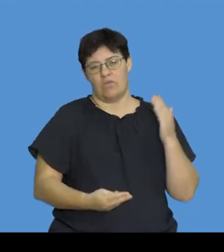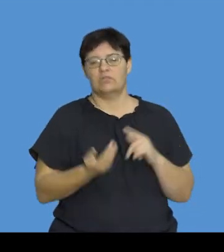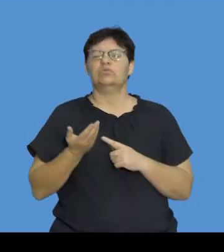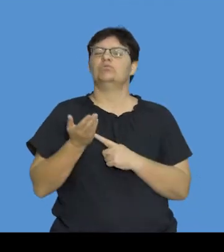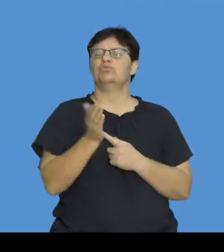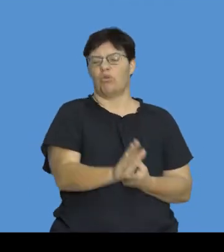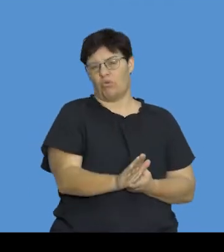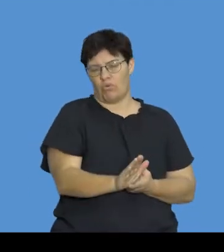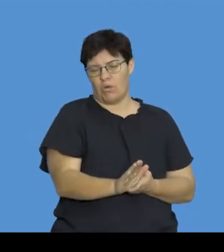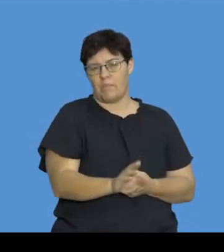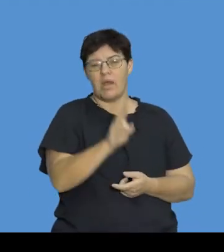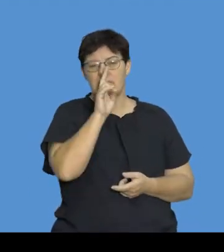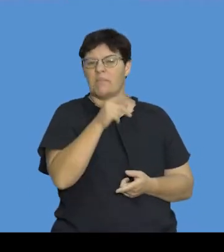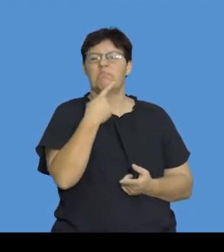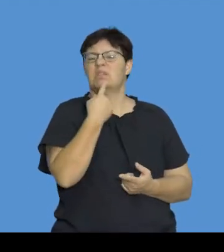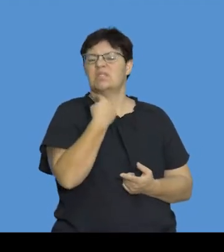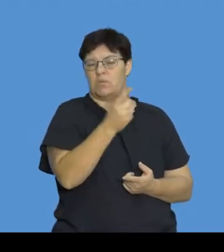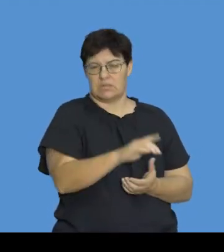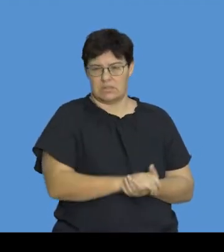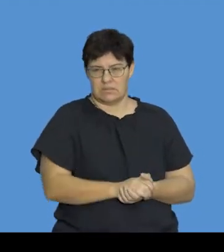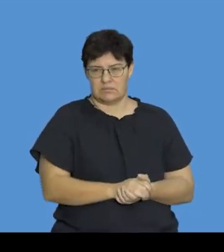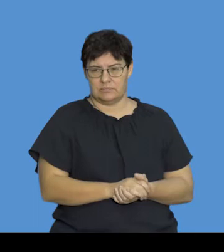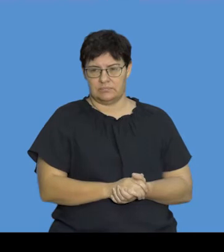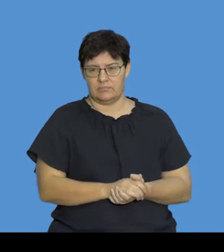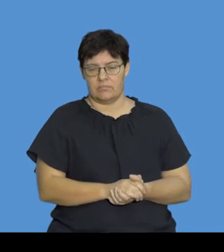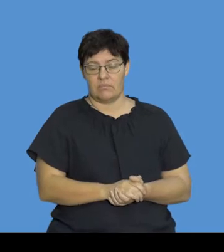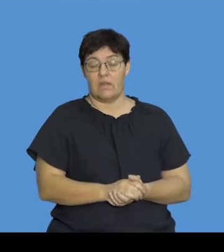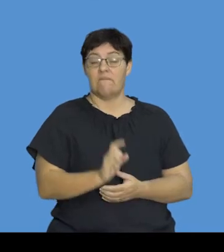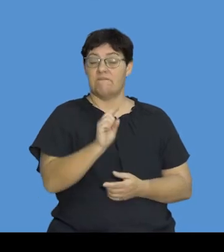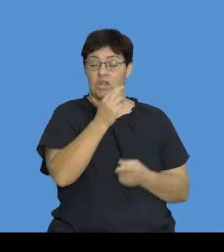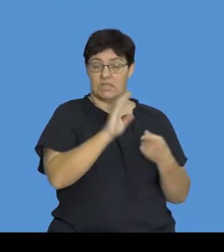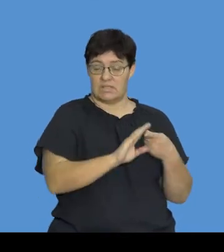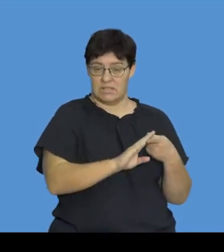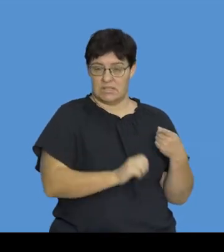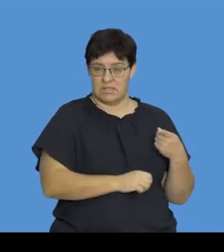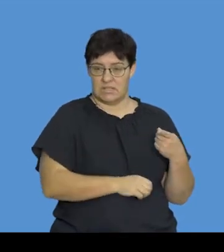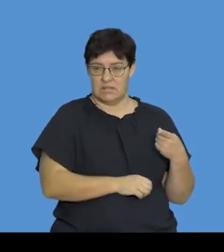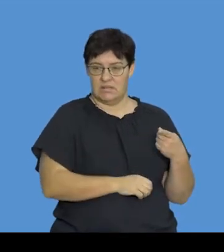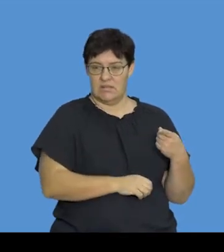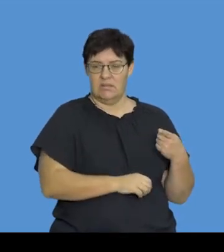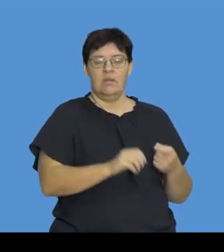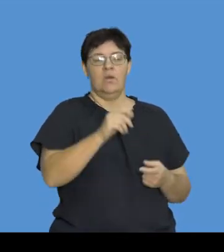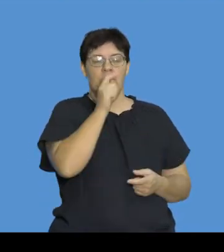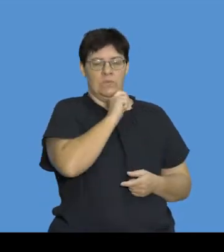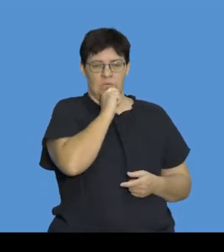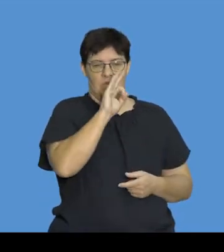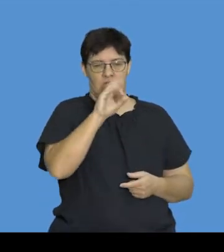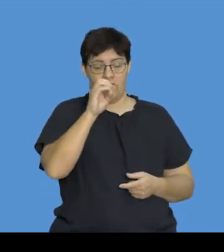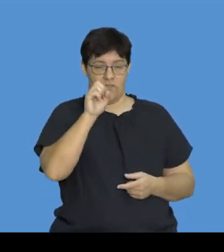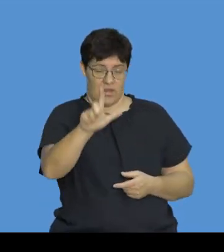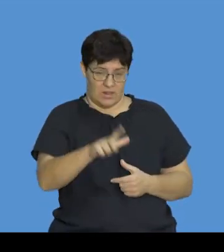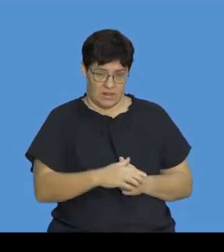so that you can see what I'm talking about. So the first method will be me using FOIL,